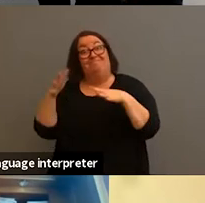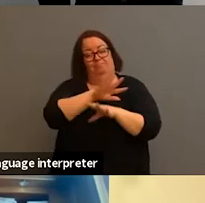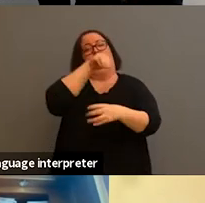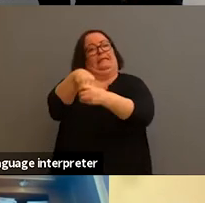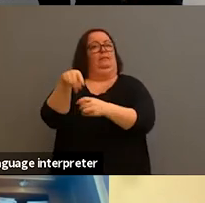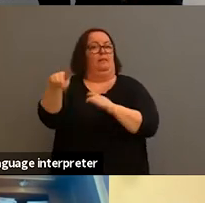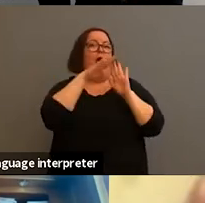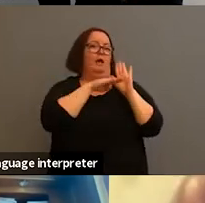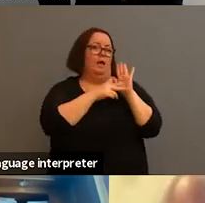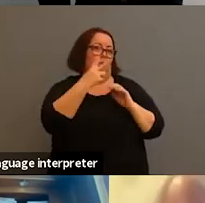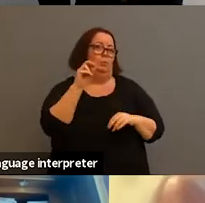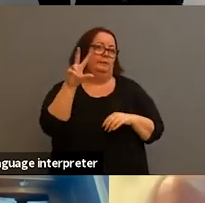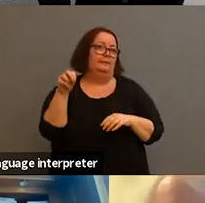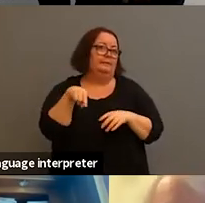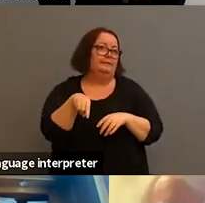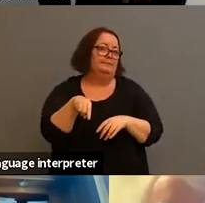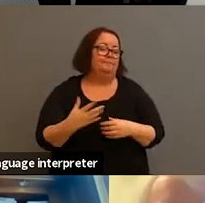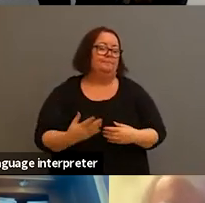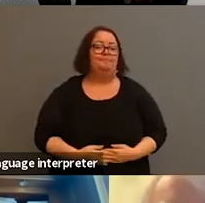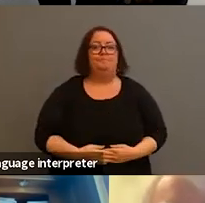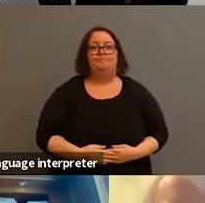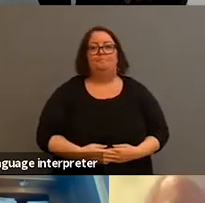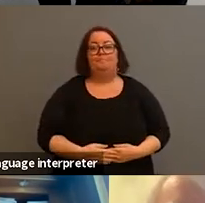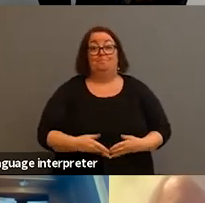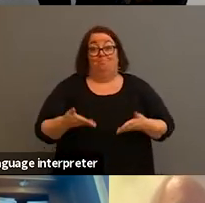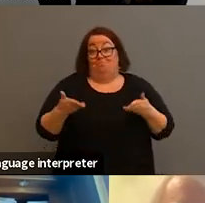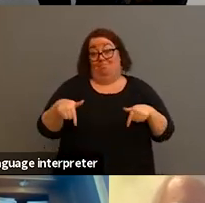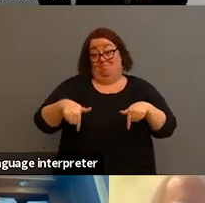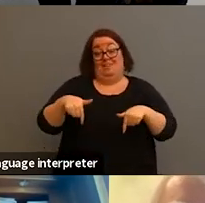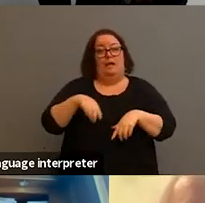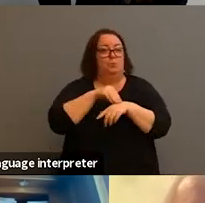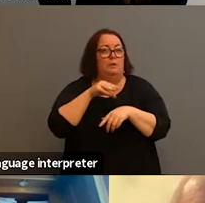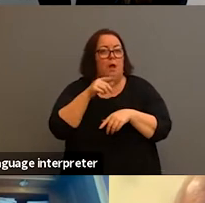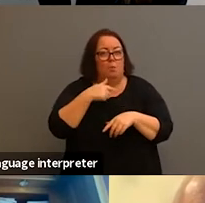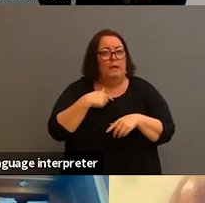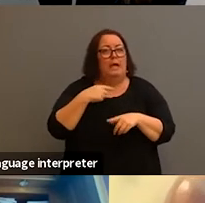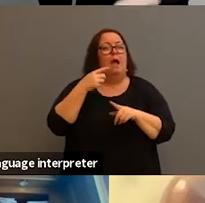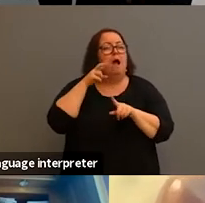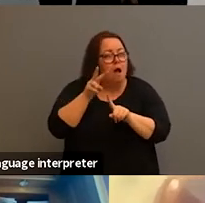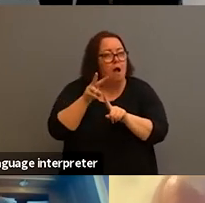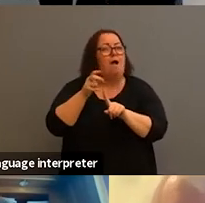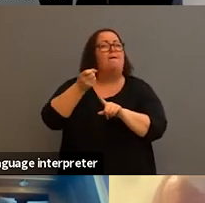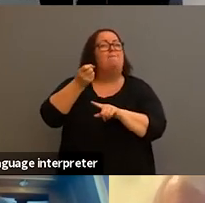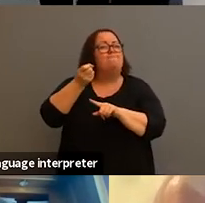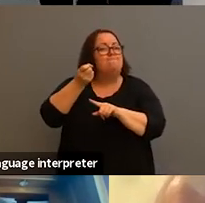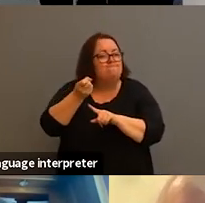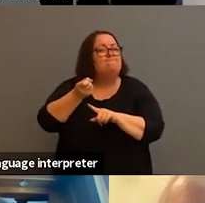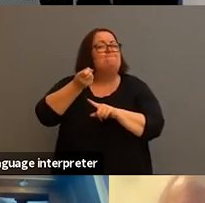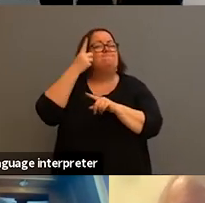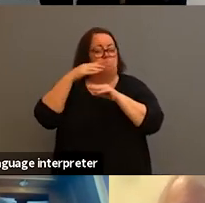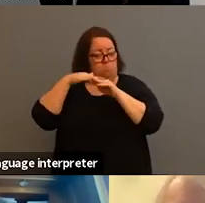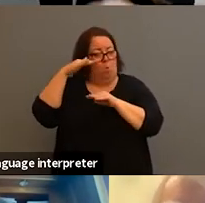perspective, something that is more and more realized and increased in understanding in when we are working. And obviously it is not